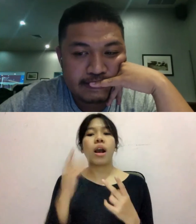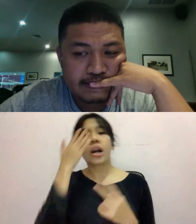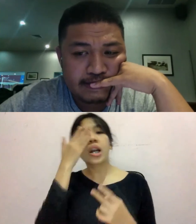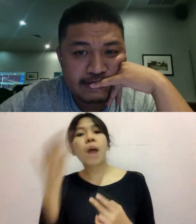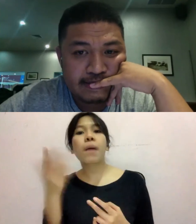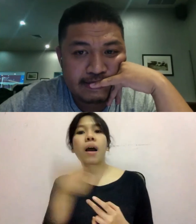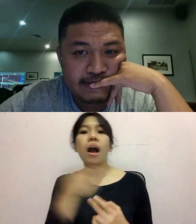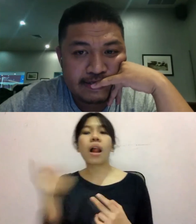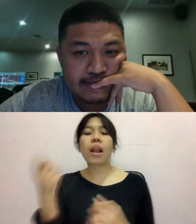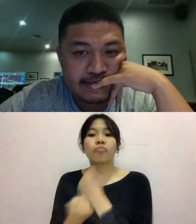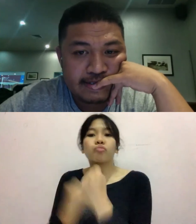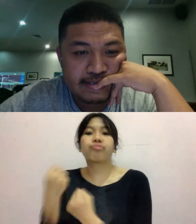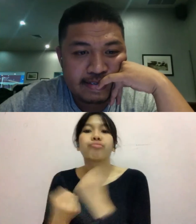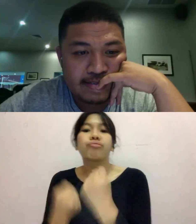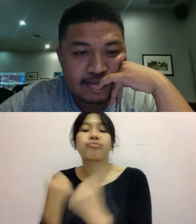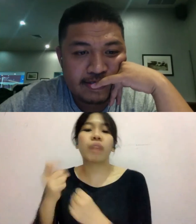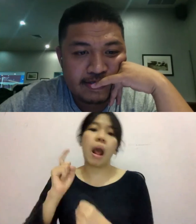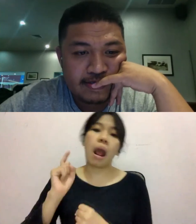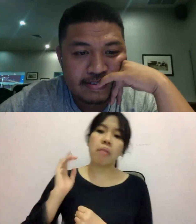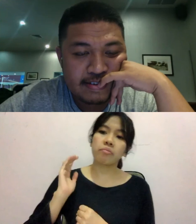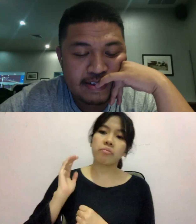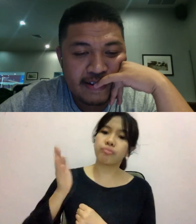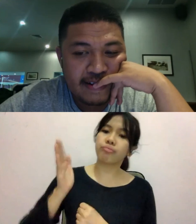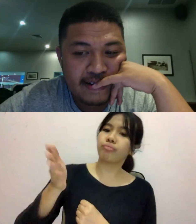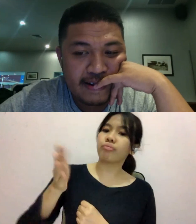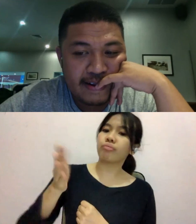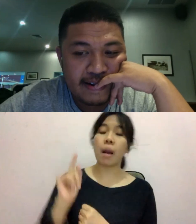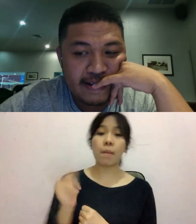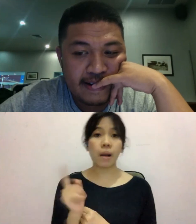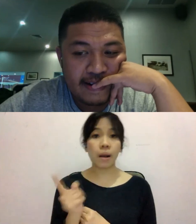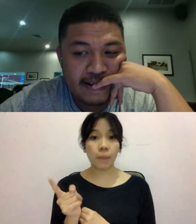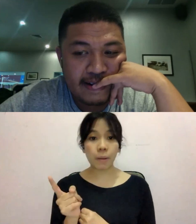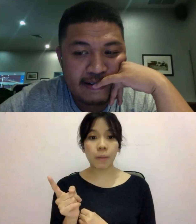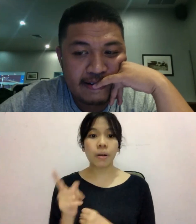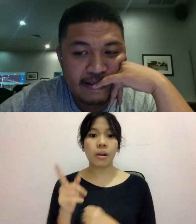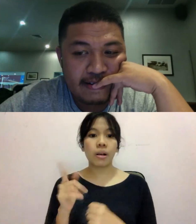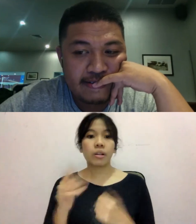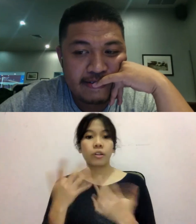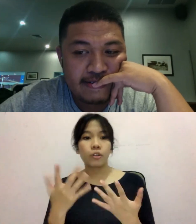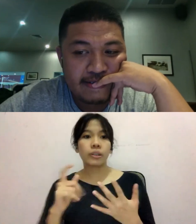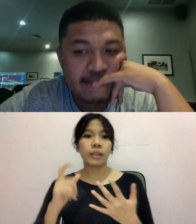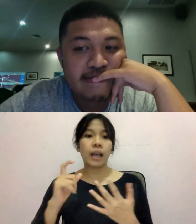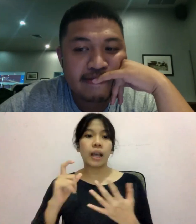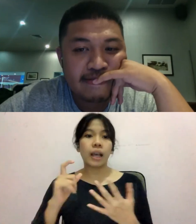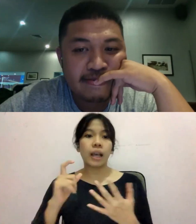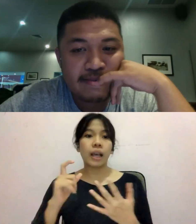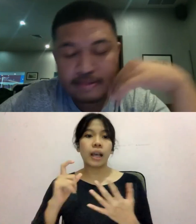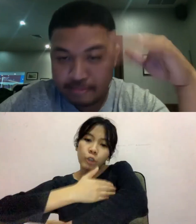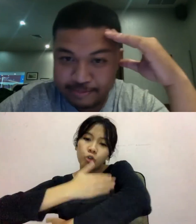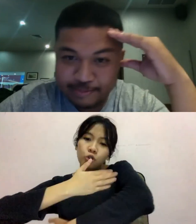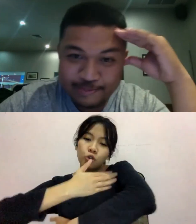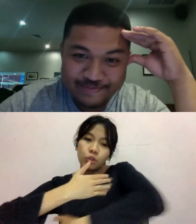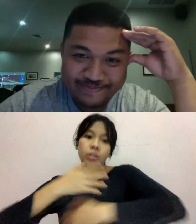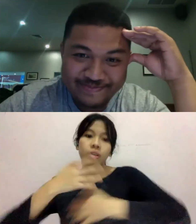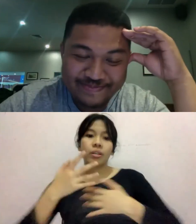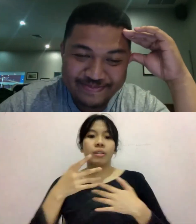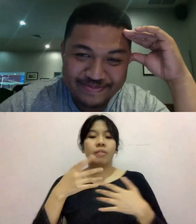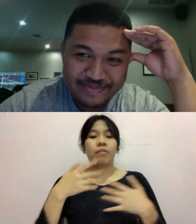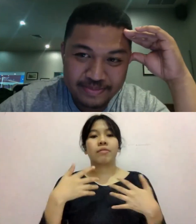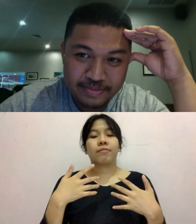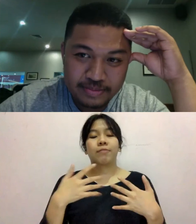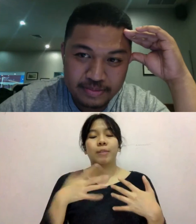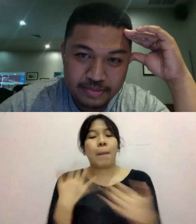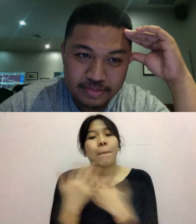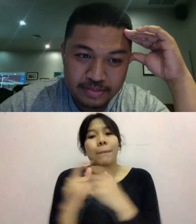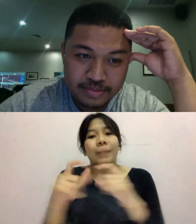life journey, it is good to be able to hug and love someone. And I think that's very important during